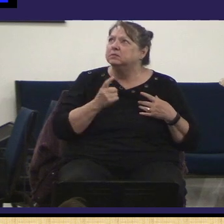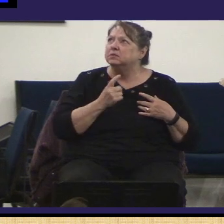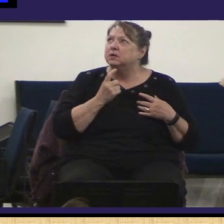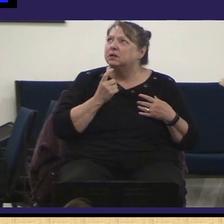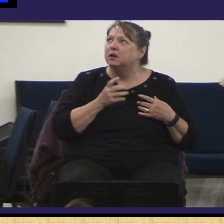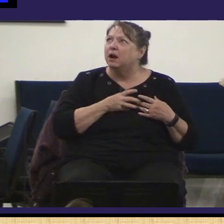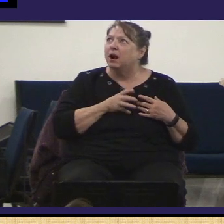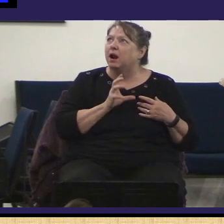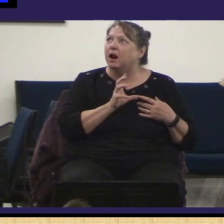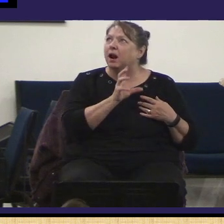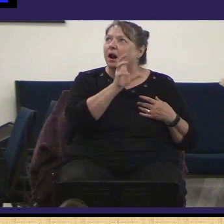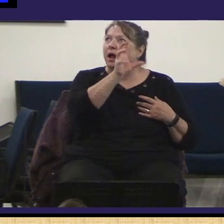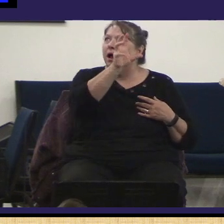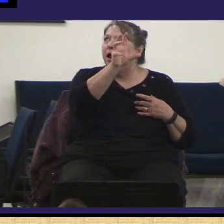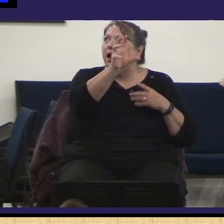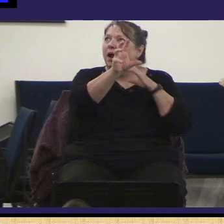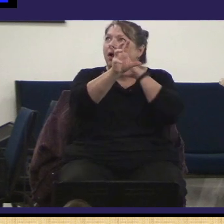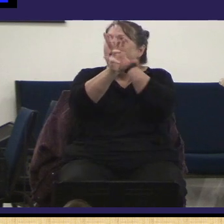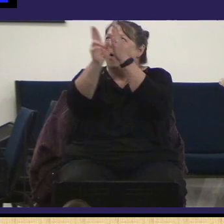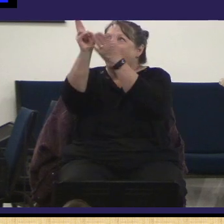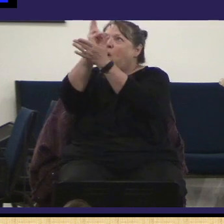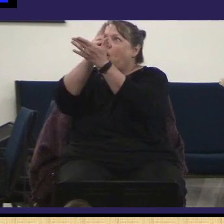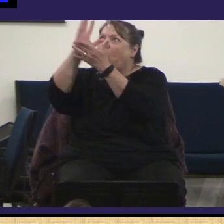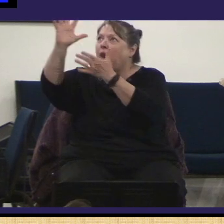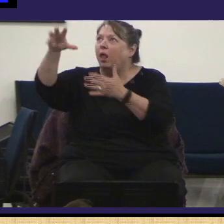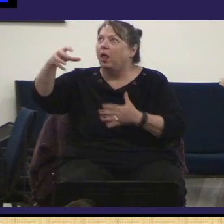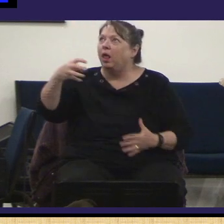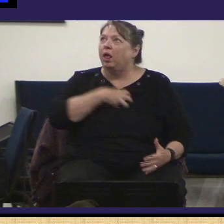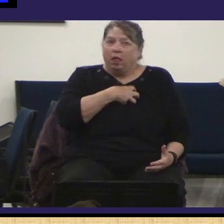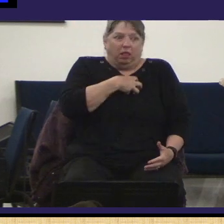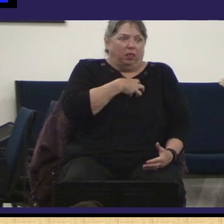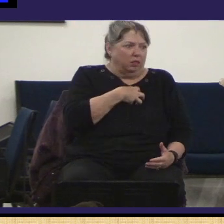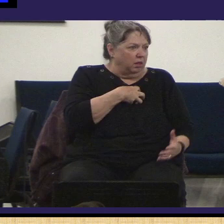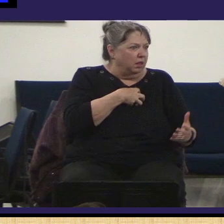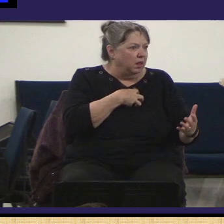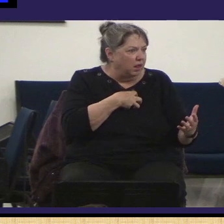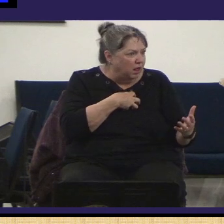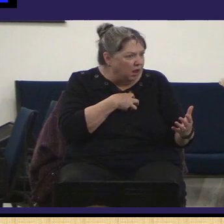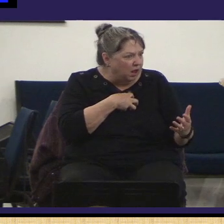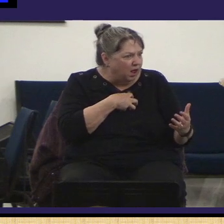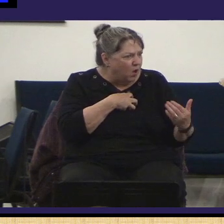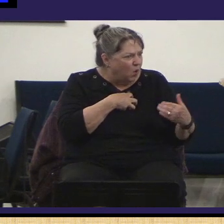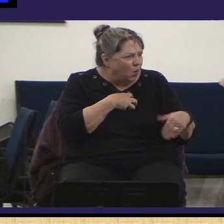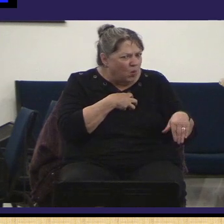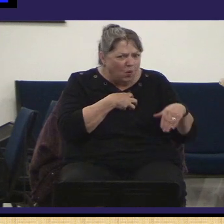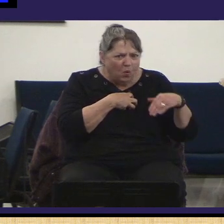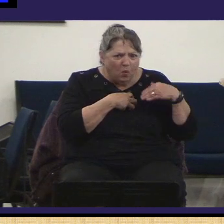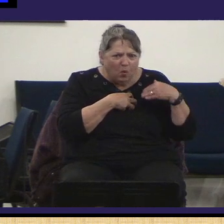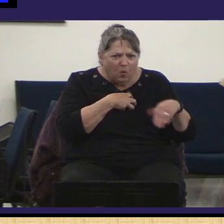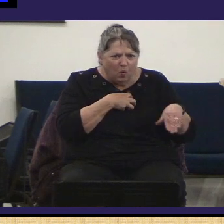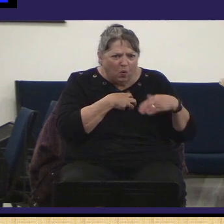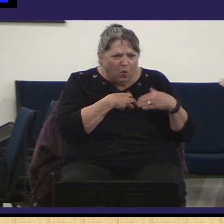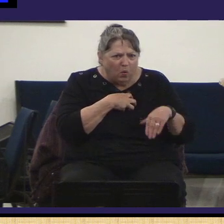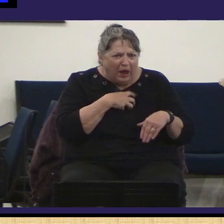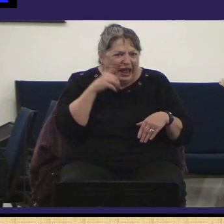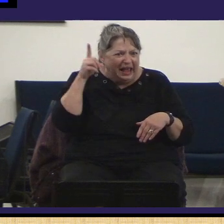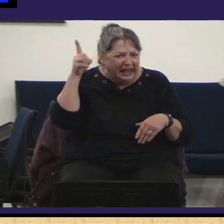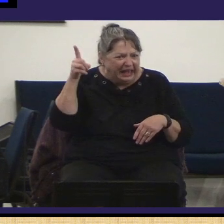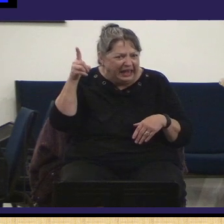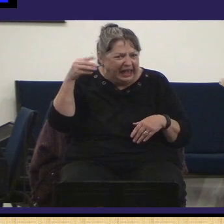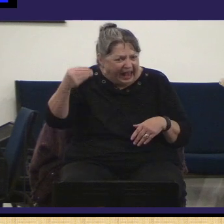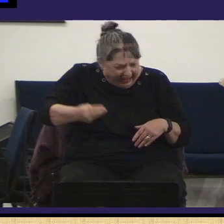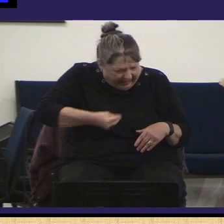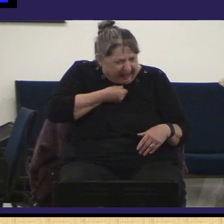the righteousness of Jesus, the theological term, is imputed. It is credited to us. It's placed in our hearts, and